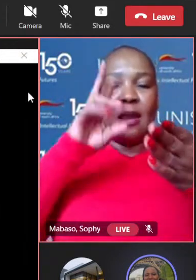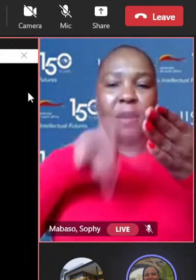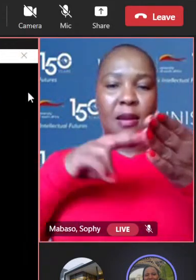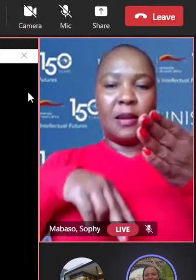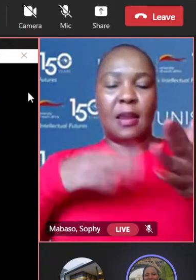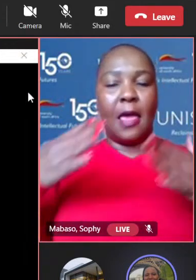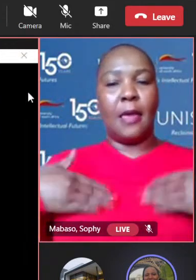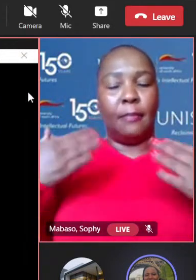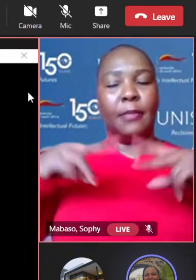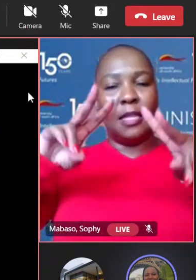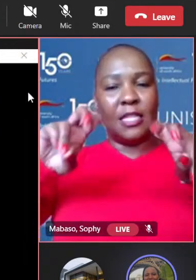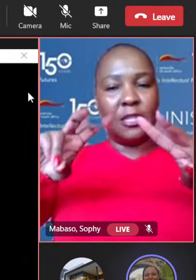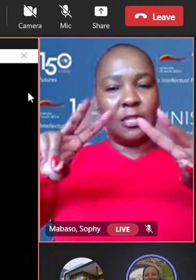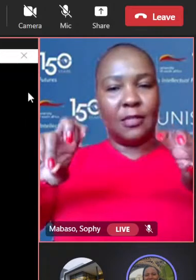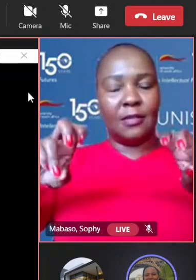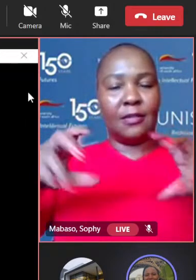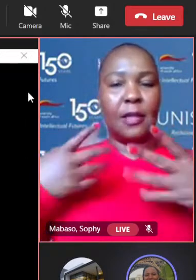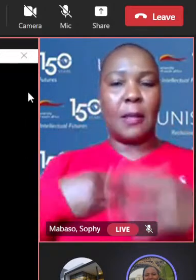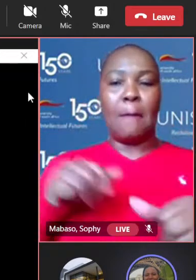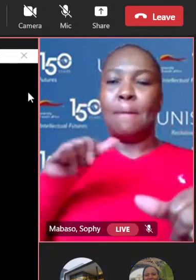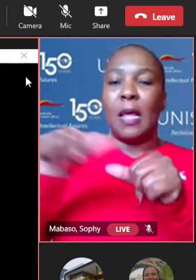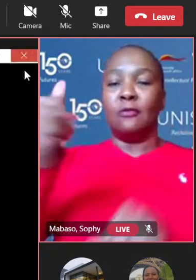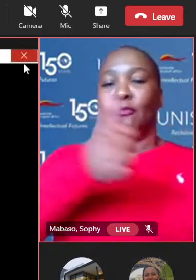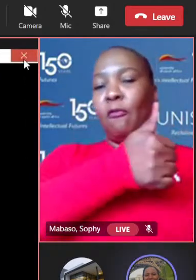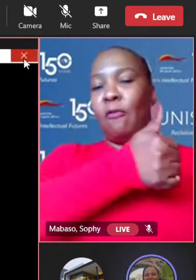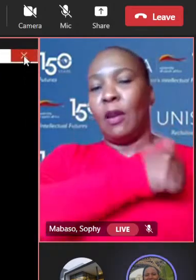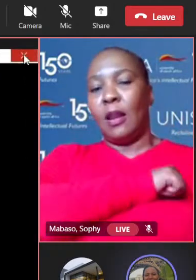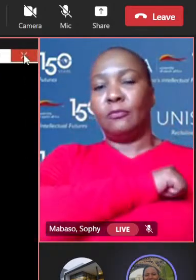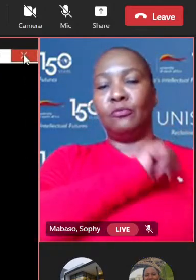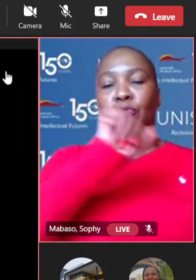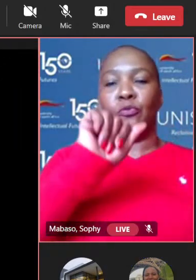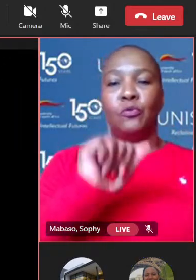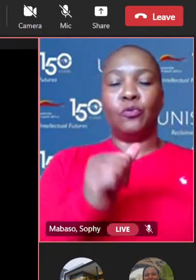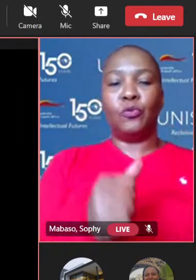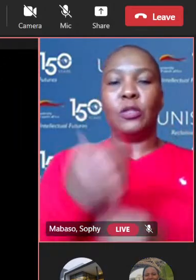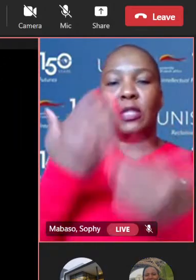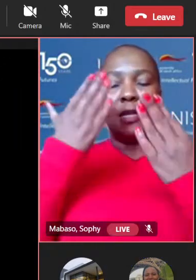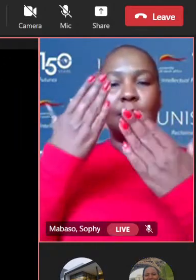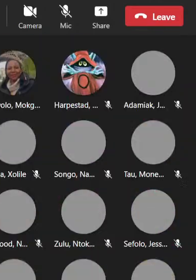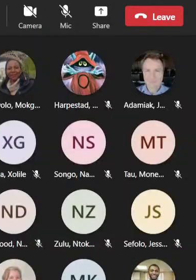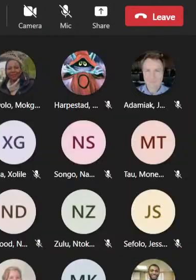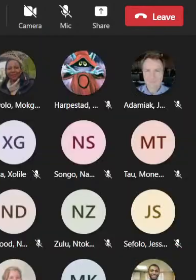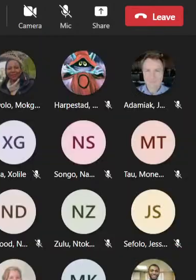searching, and best of luck with your studies. Thank you.